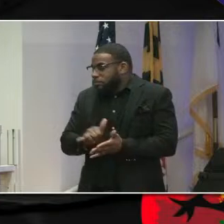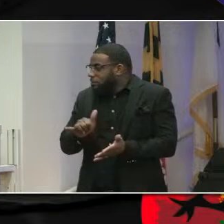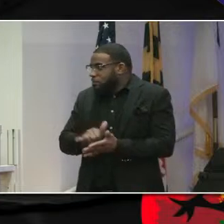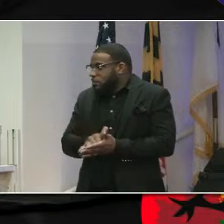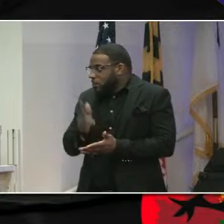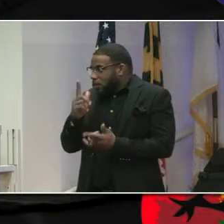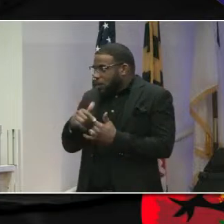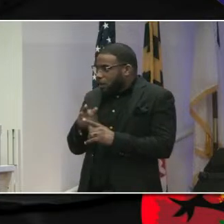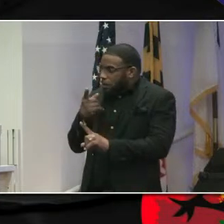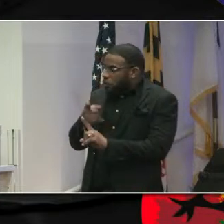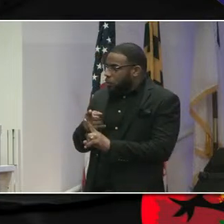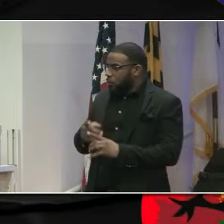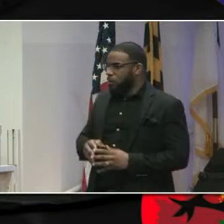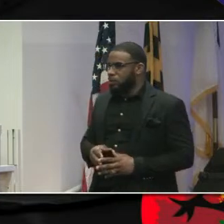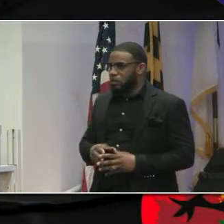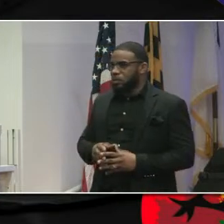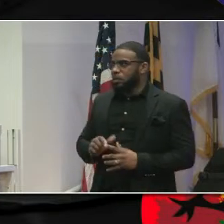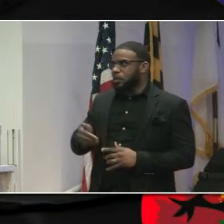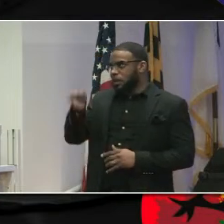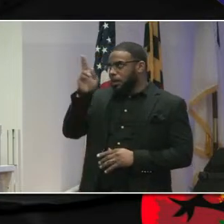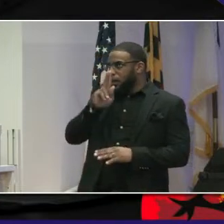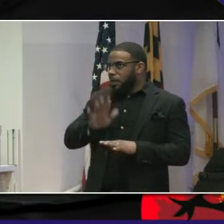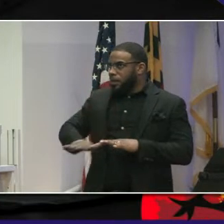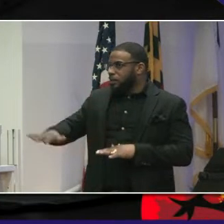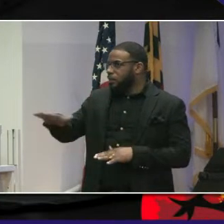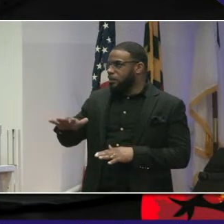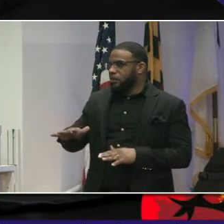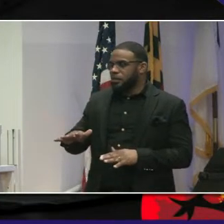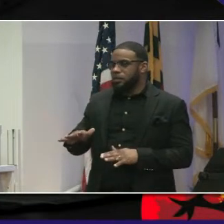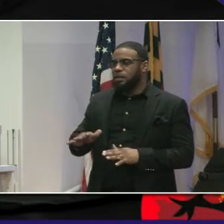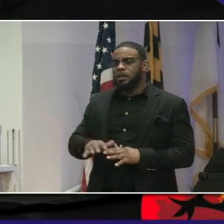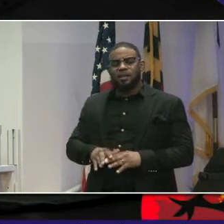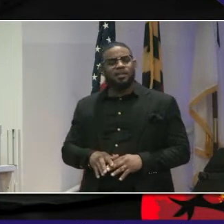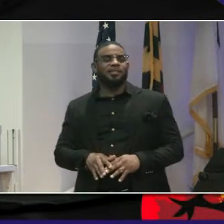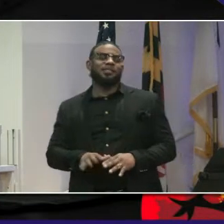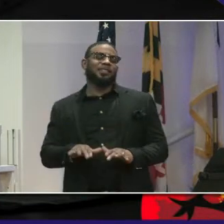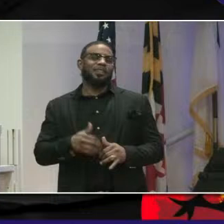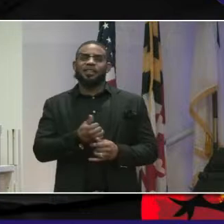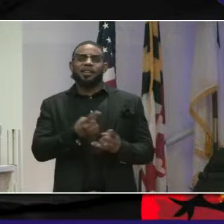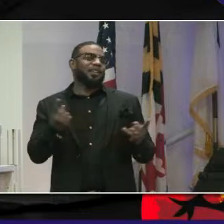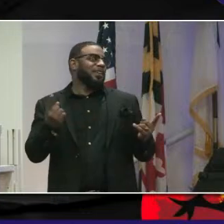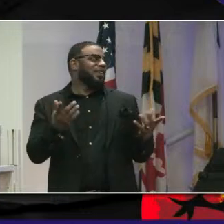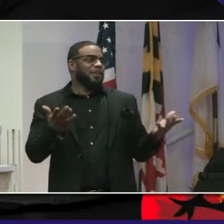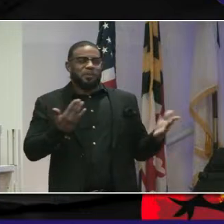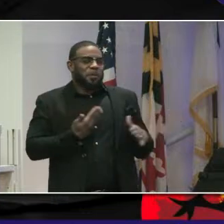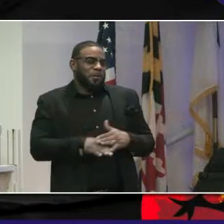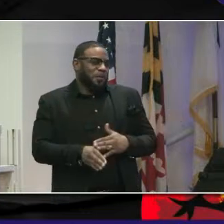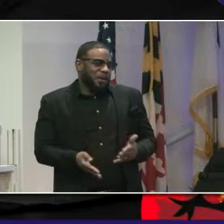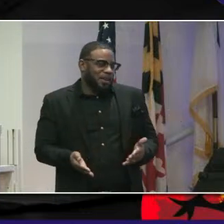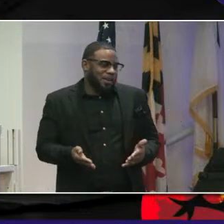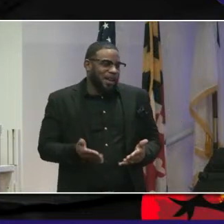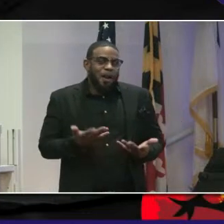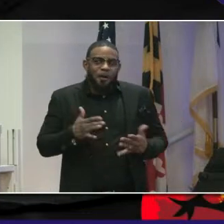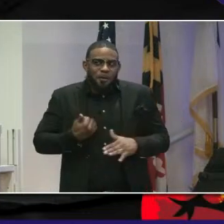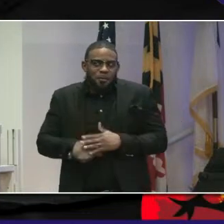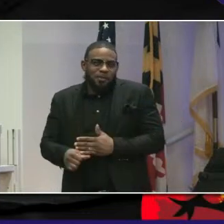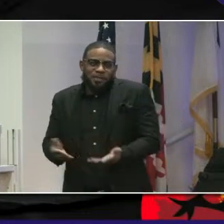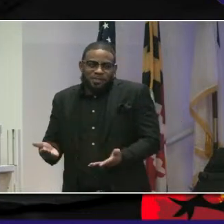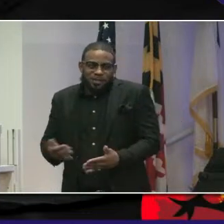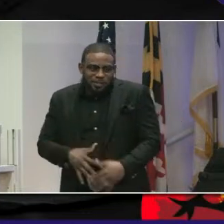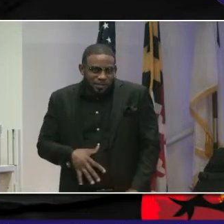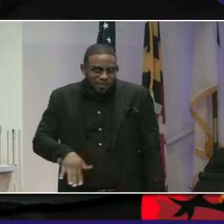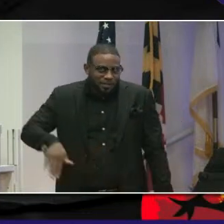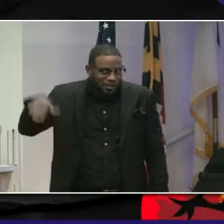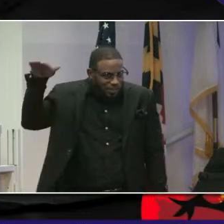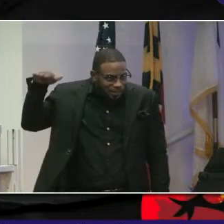to see what I'm pointing to God's kingdom." Verse 4, "How can anyone," said Nicodemus, "be born who has already been born and grown